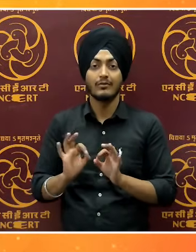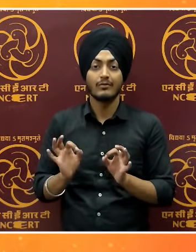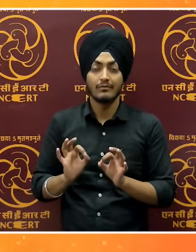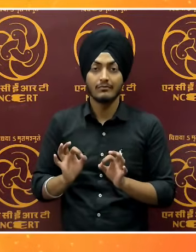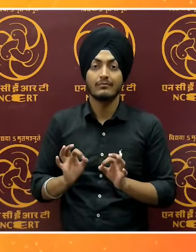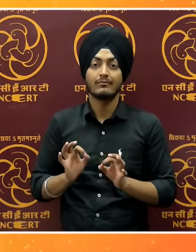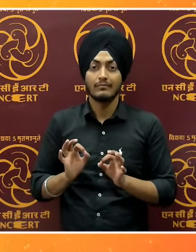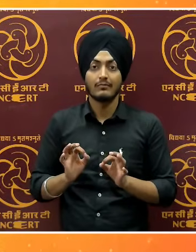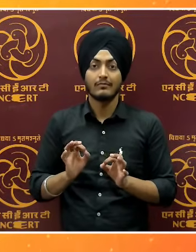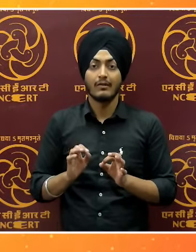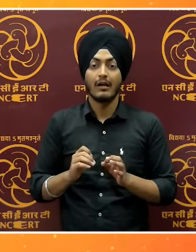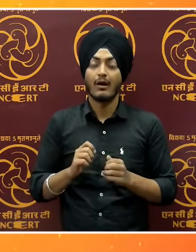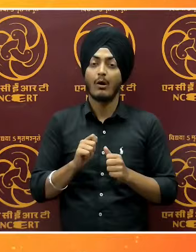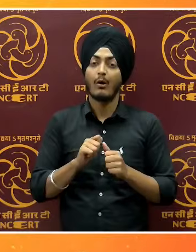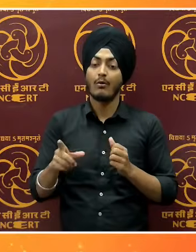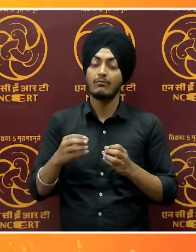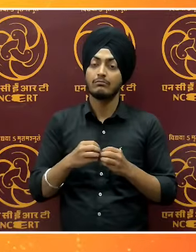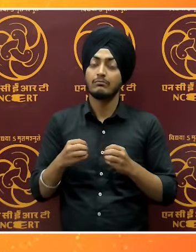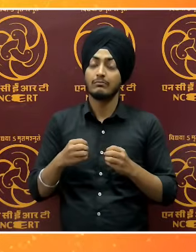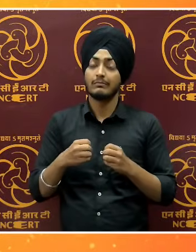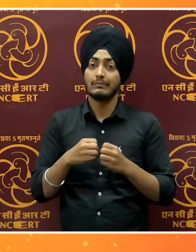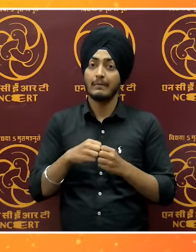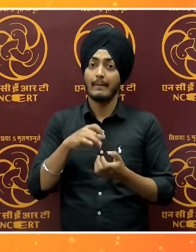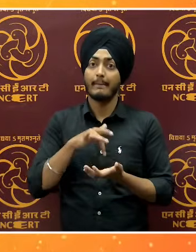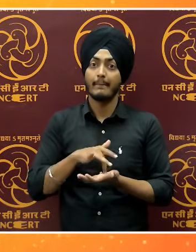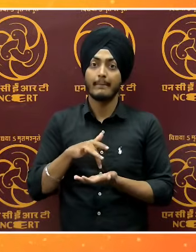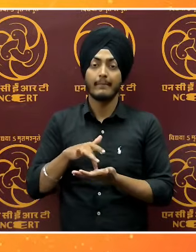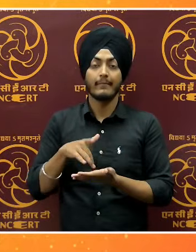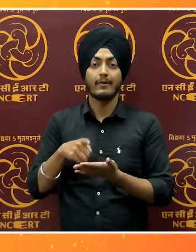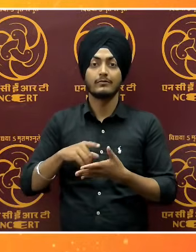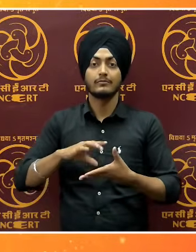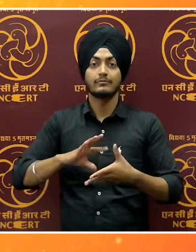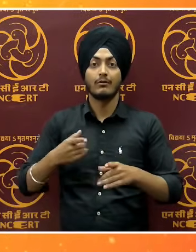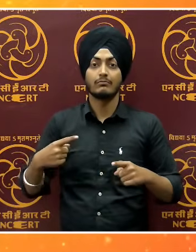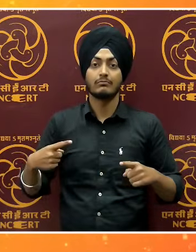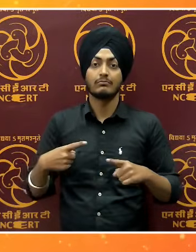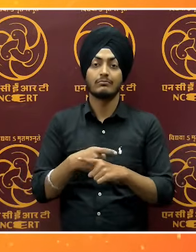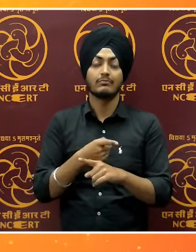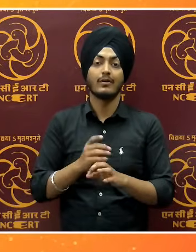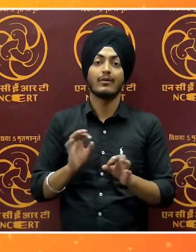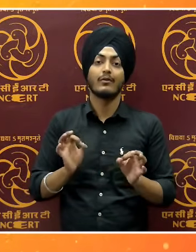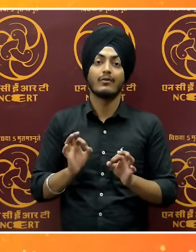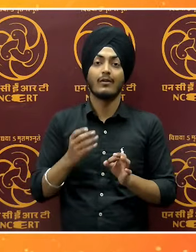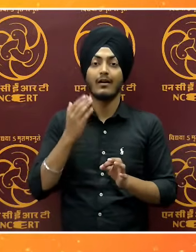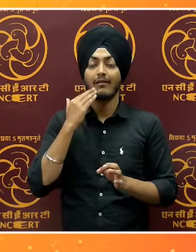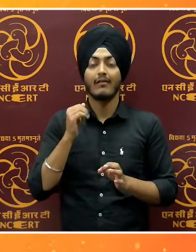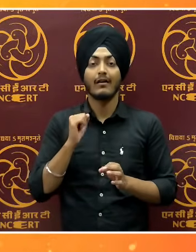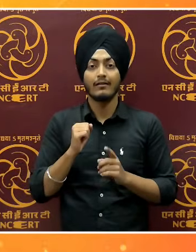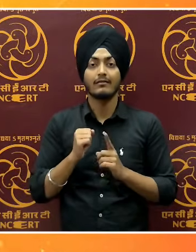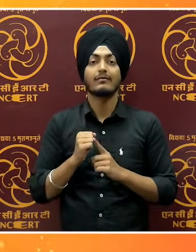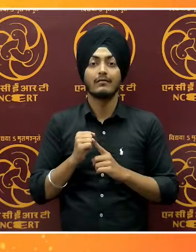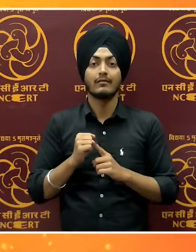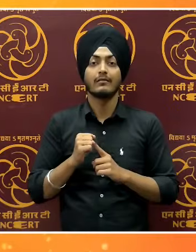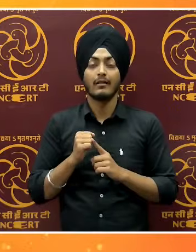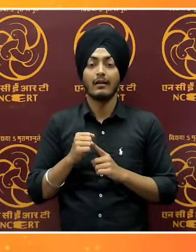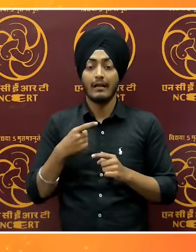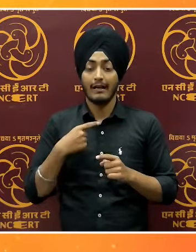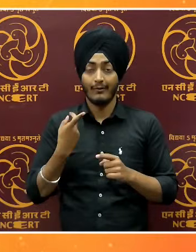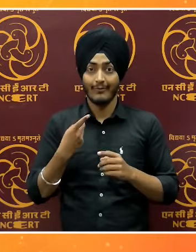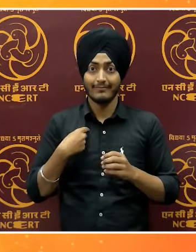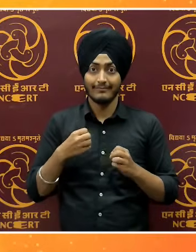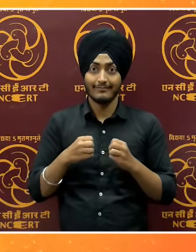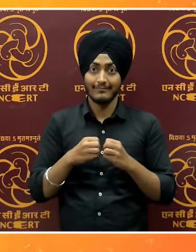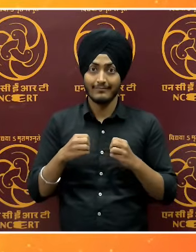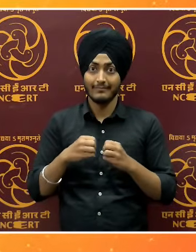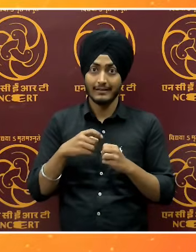in any one of the place, the magnetic field will not intersect each other, because the magnetic field